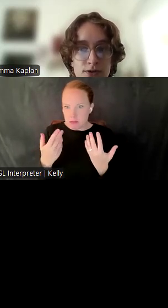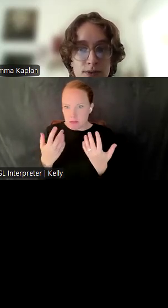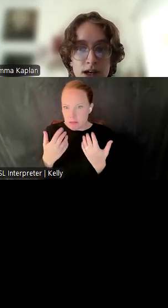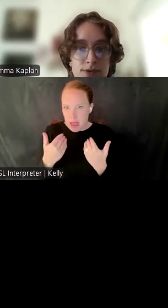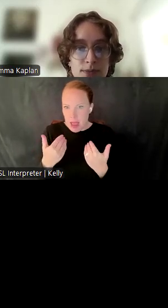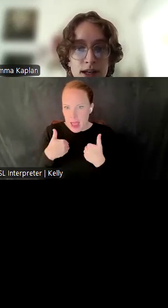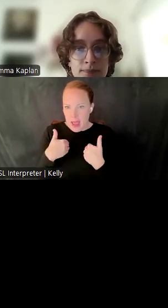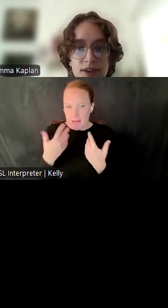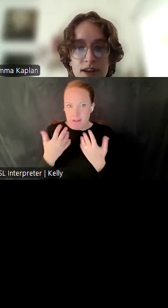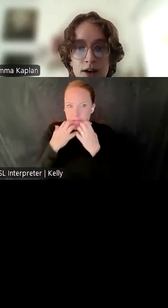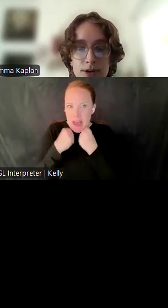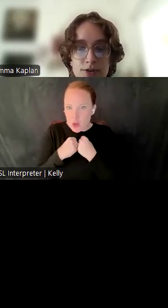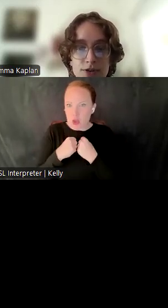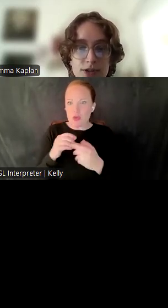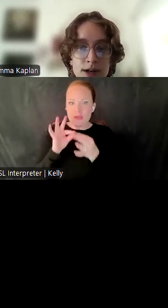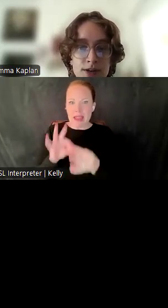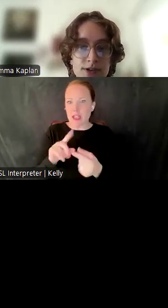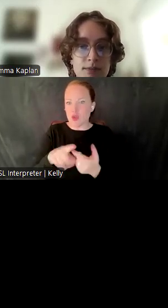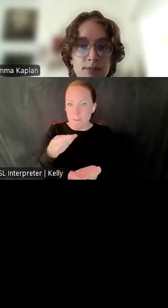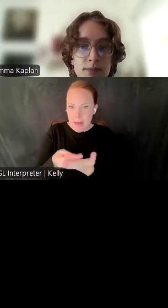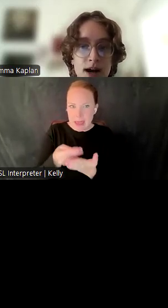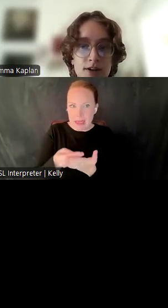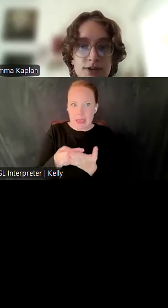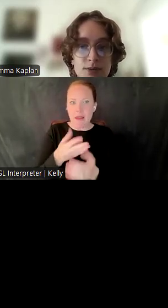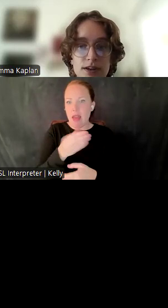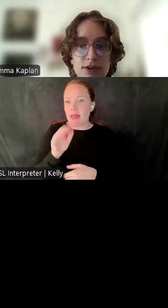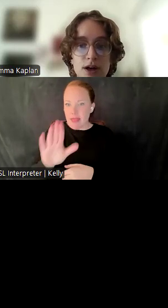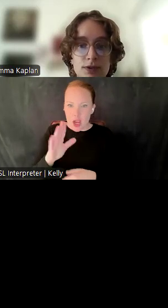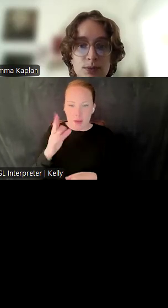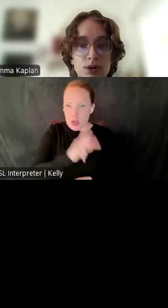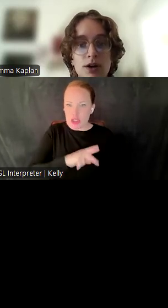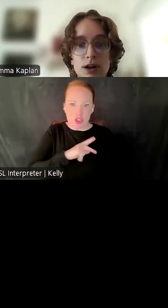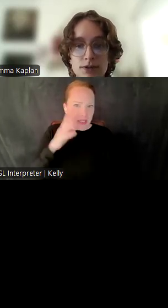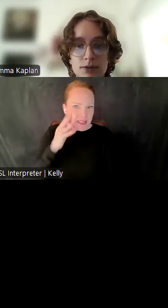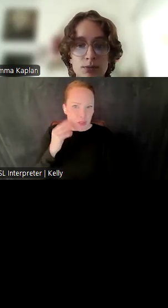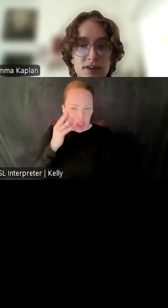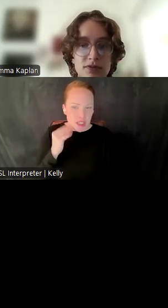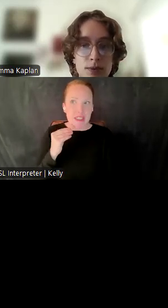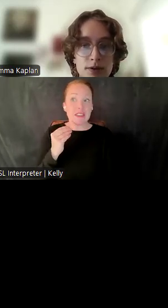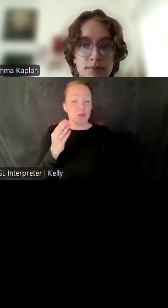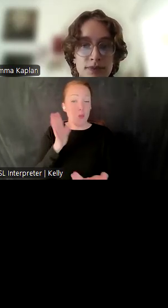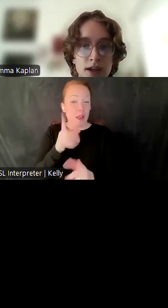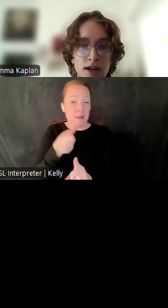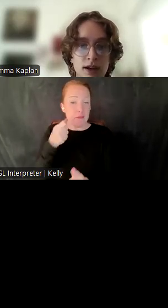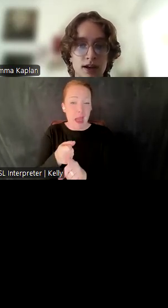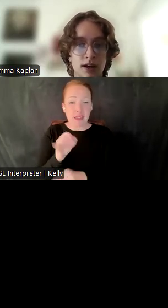client's values when it comes to money and how their personal experience might impact where they feel comfortable or uncomfortable moving forward.